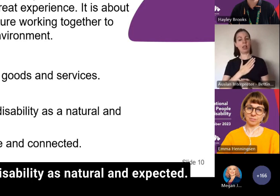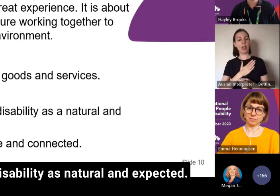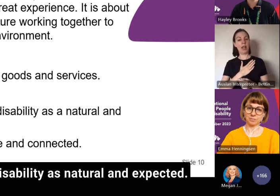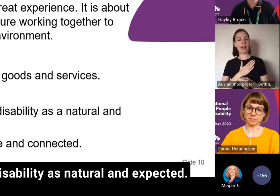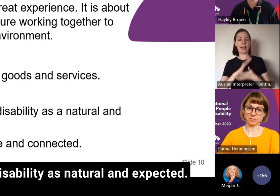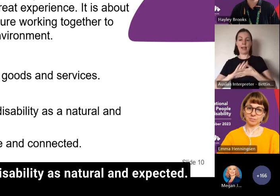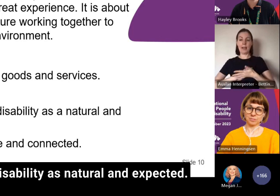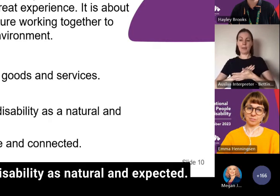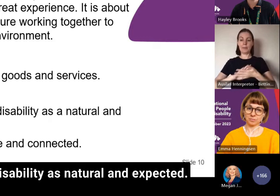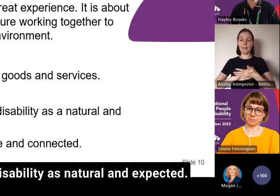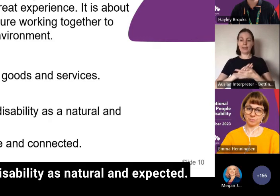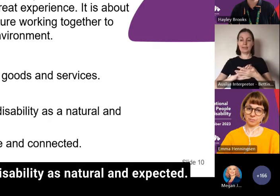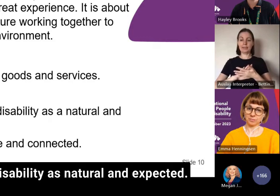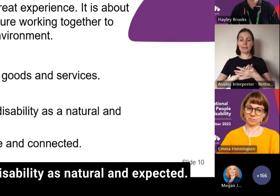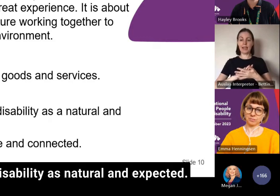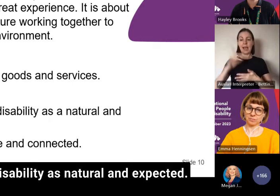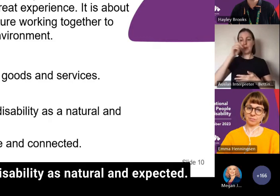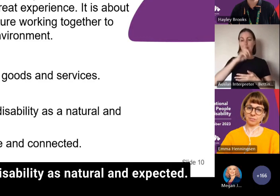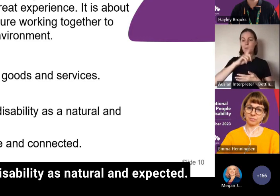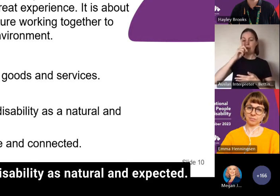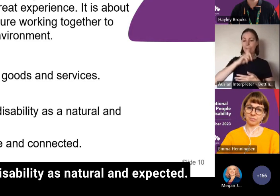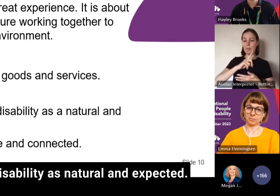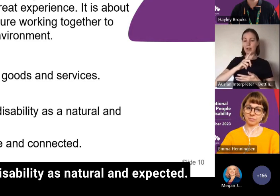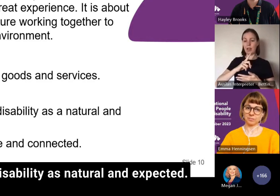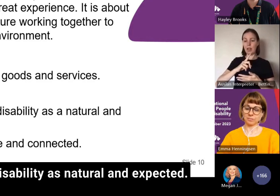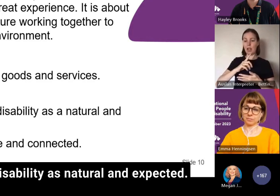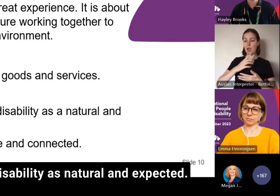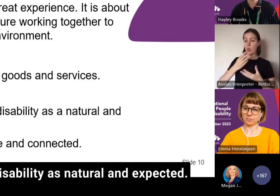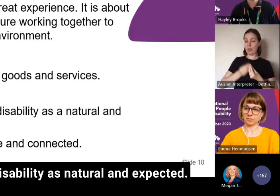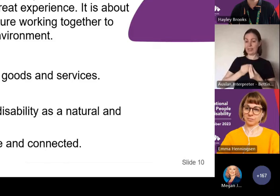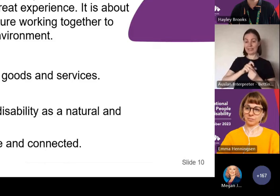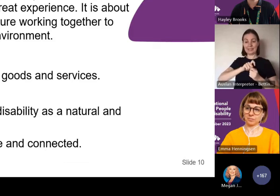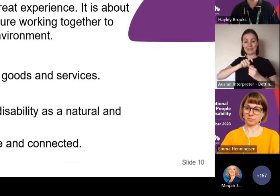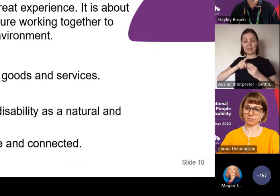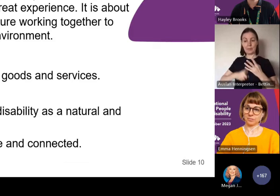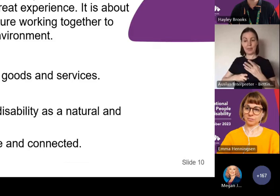people experiencing a disability as natural and expected.